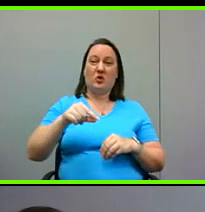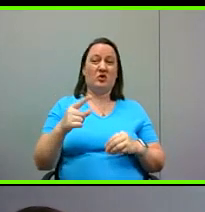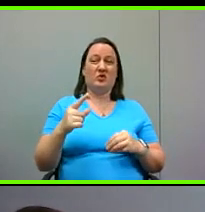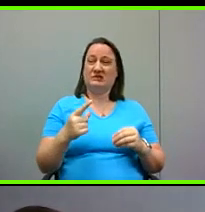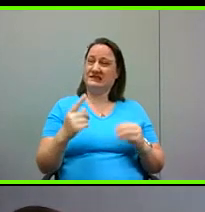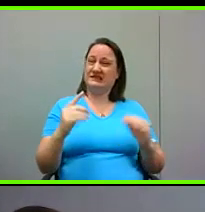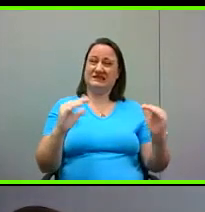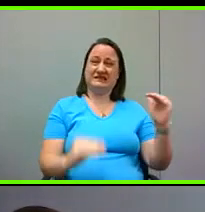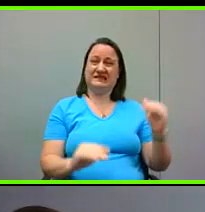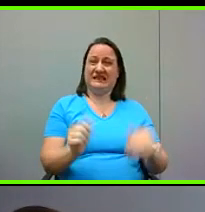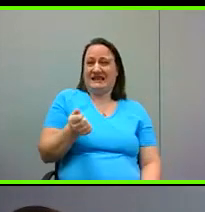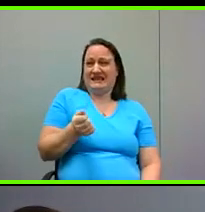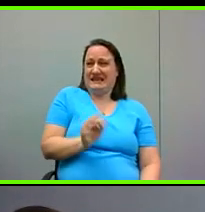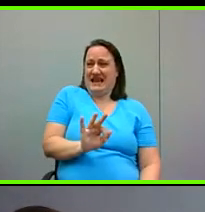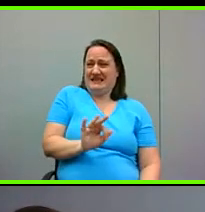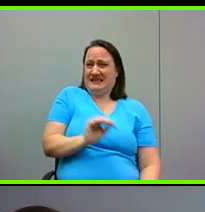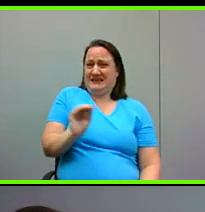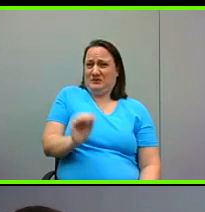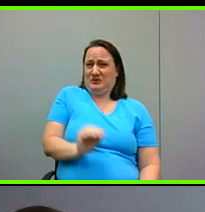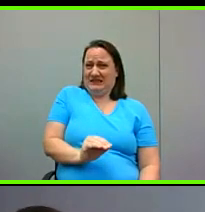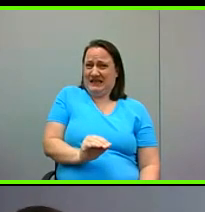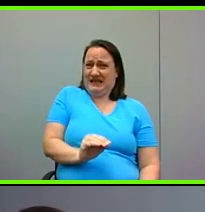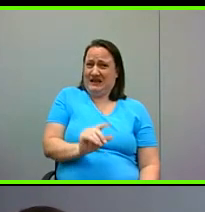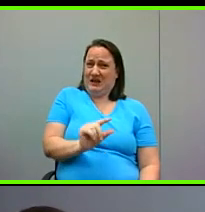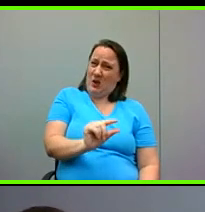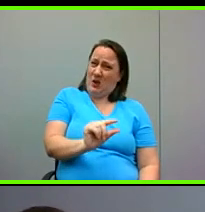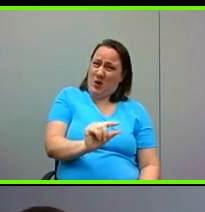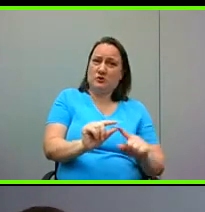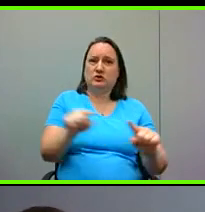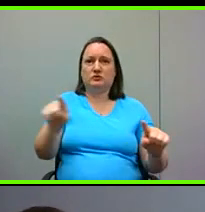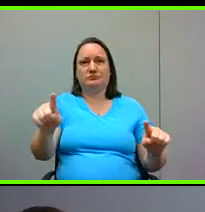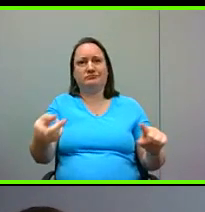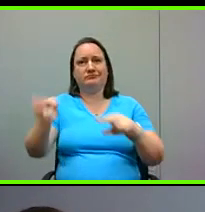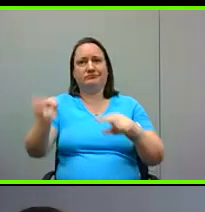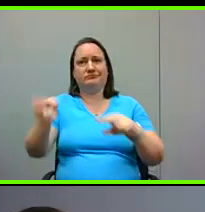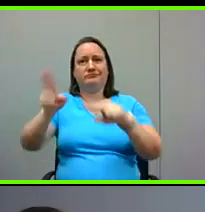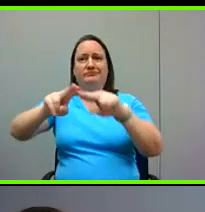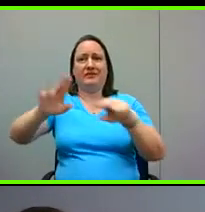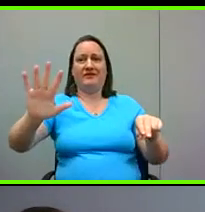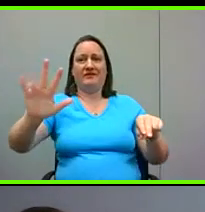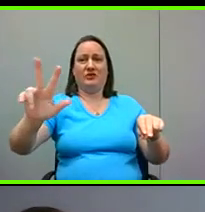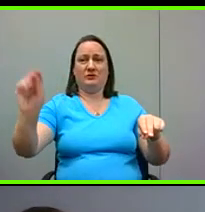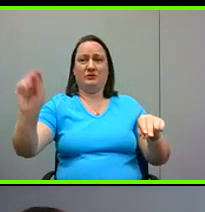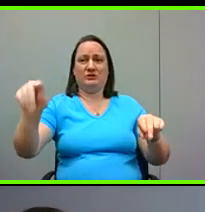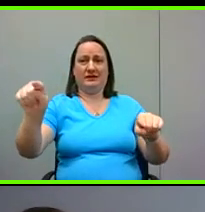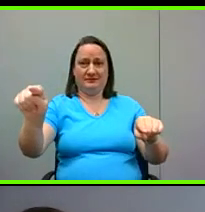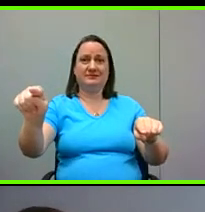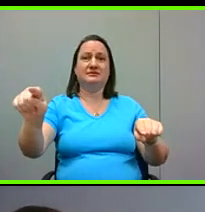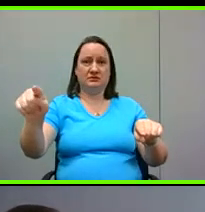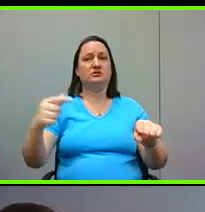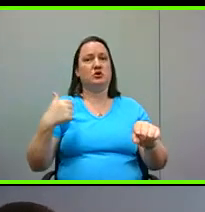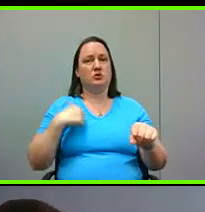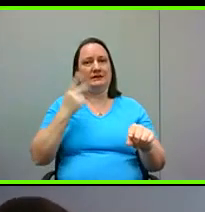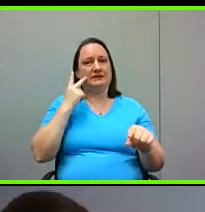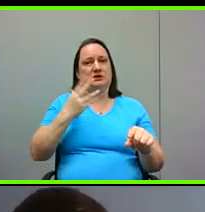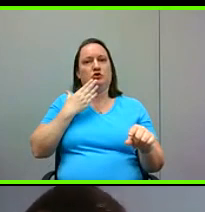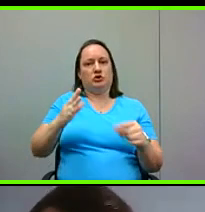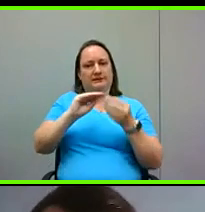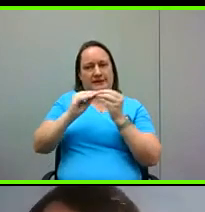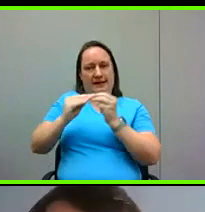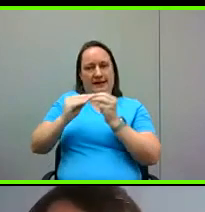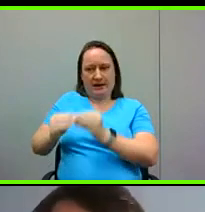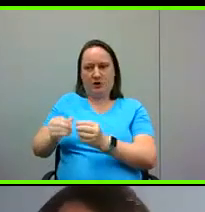like 19%. So you can see that we have really been able to see good data after we've been into this type of measurement